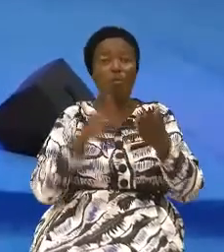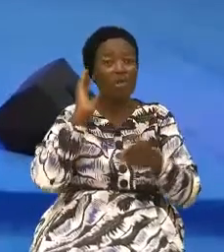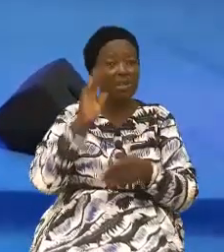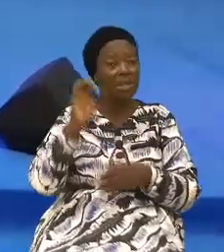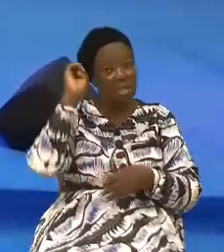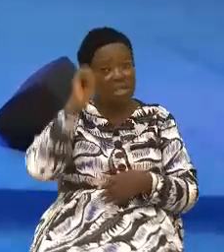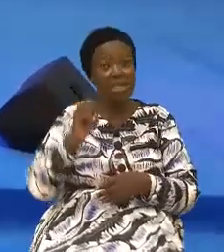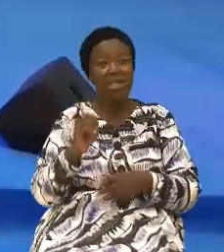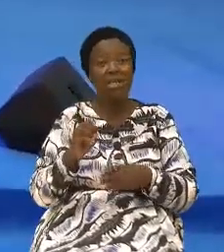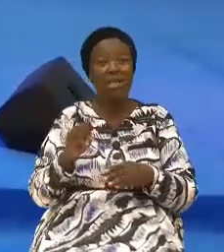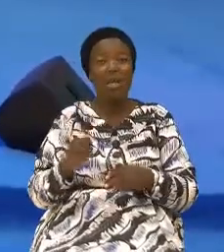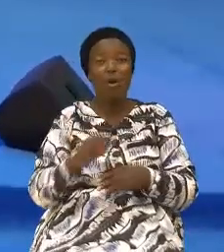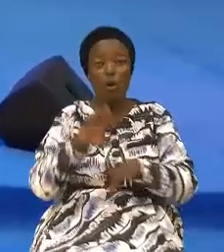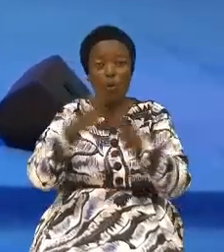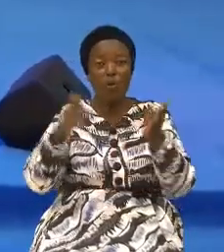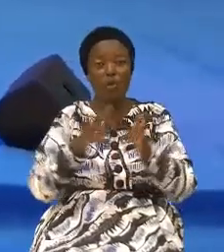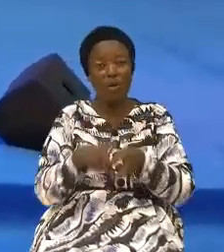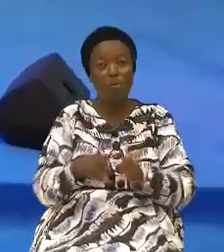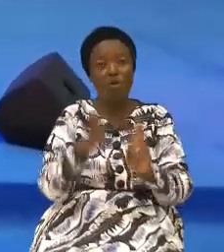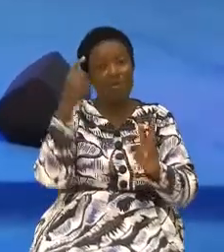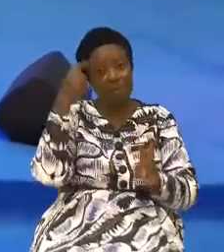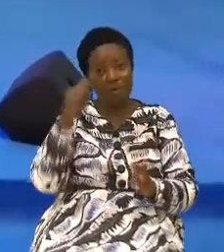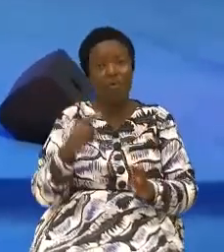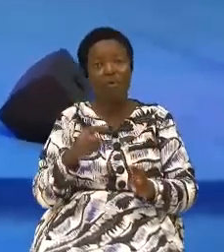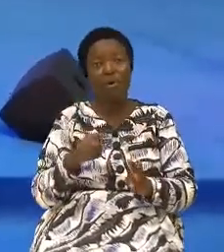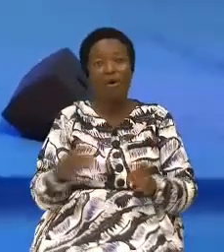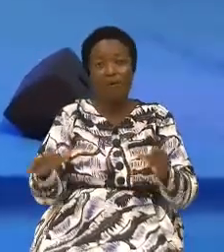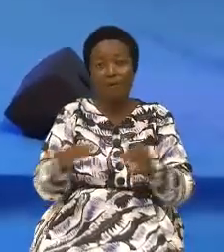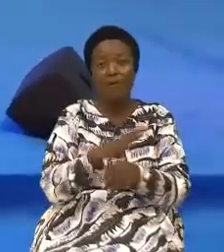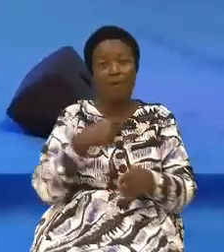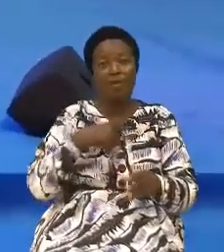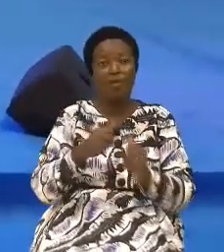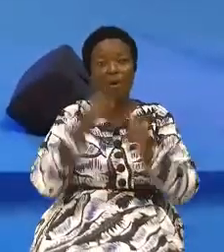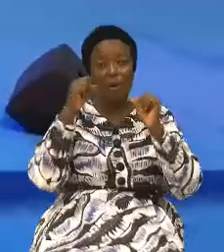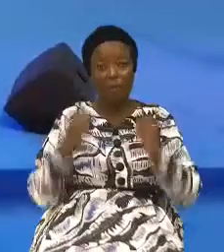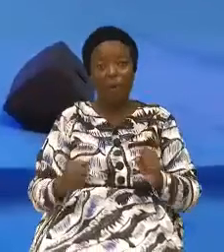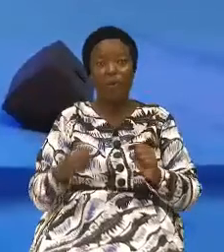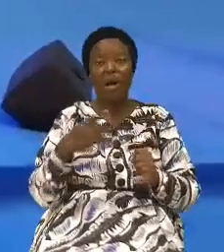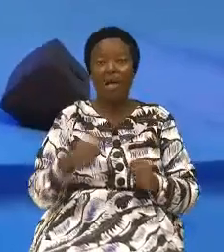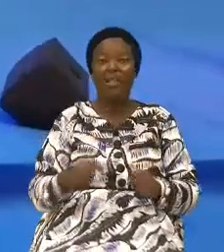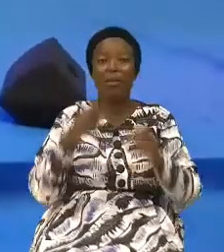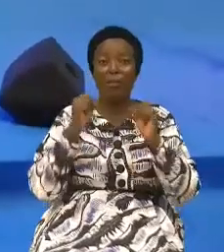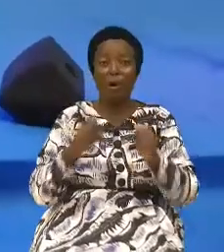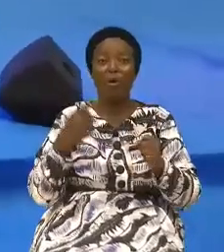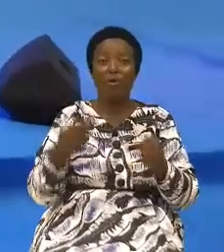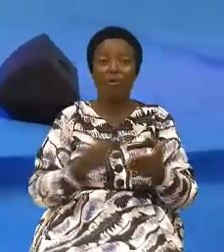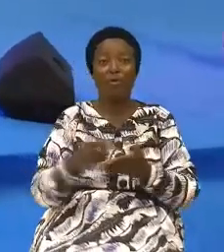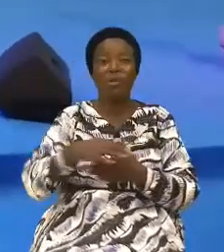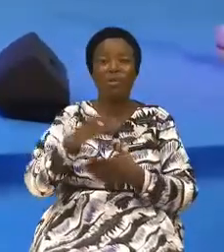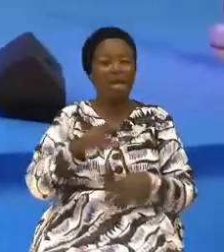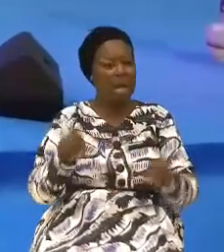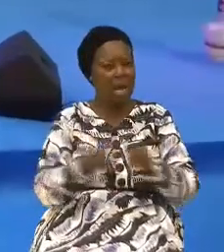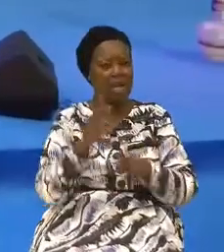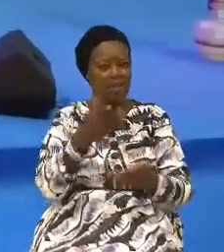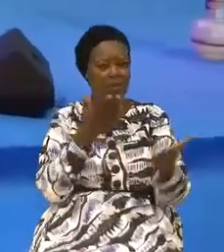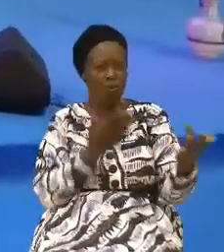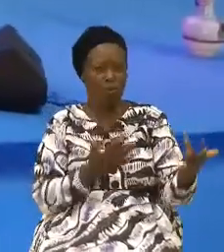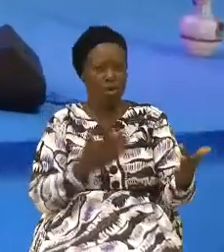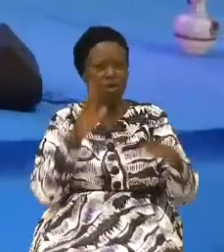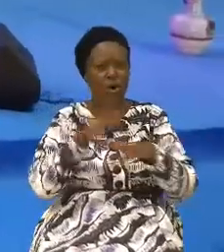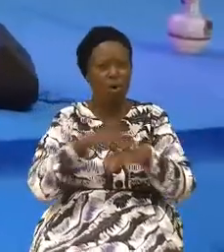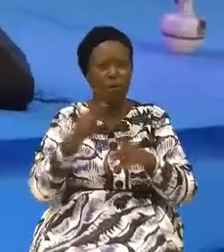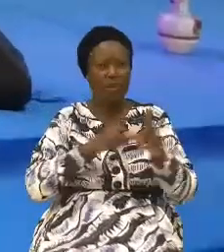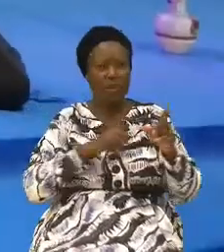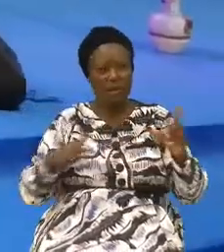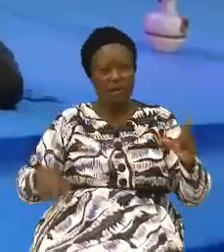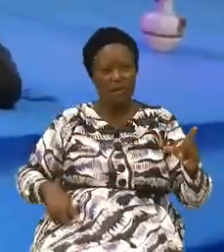way for, empowerment, the power of the Holy Ghost. As you wait upon the Lord,